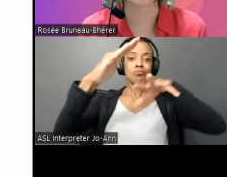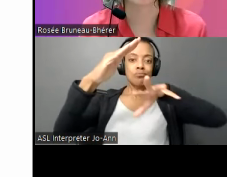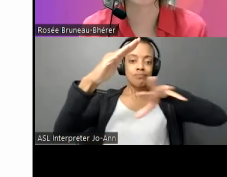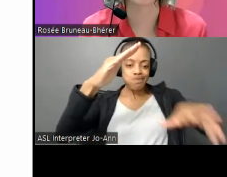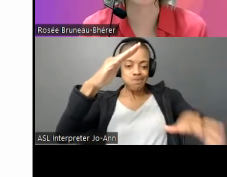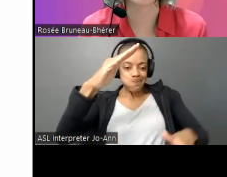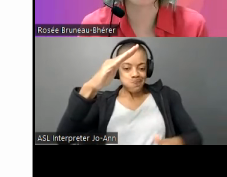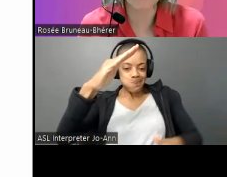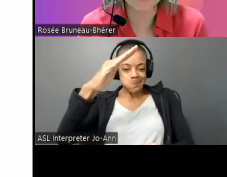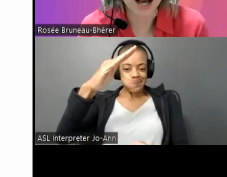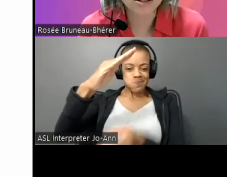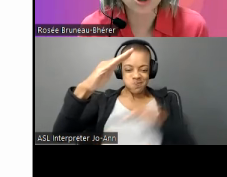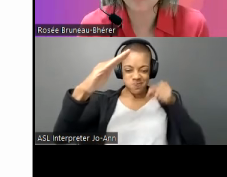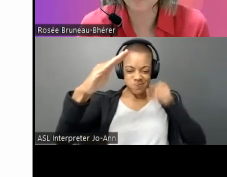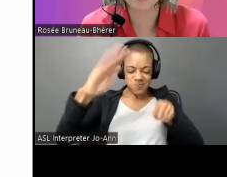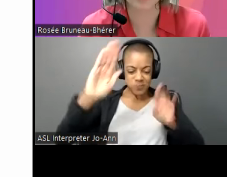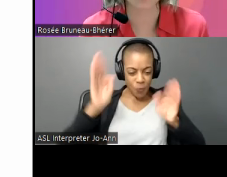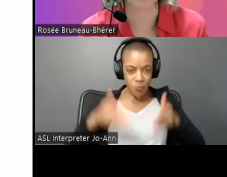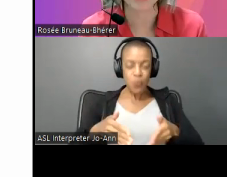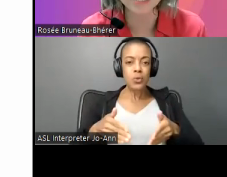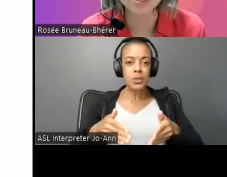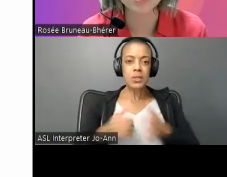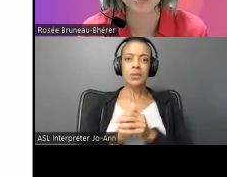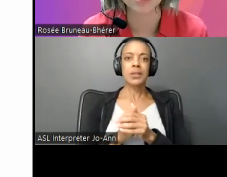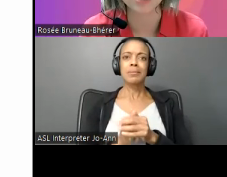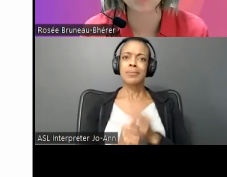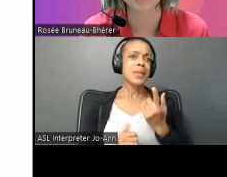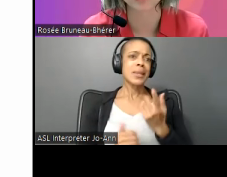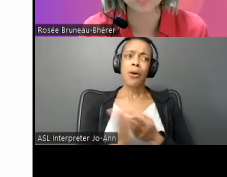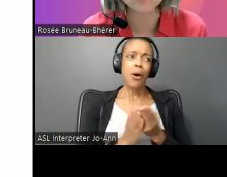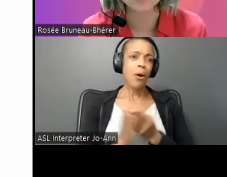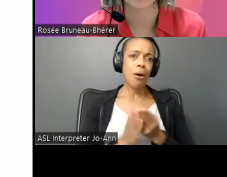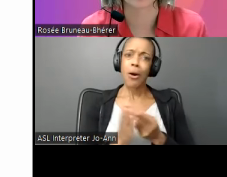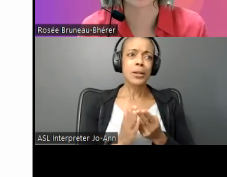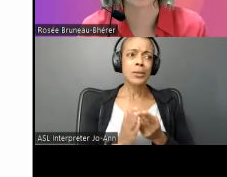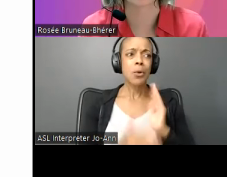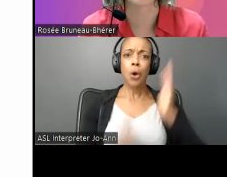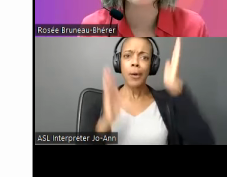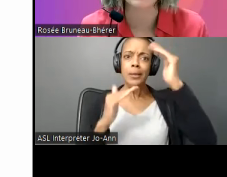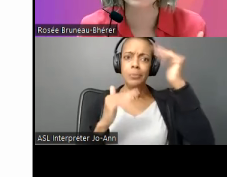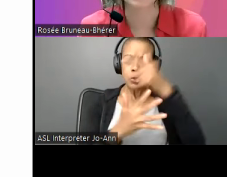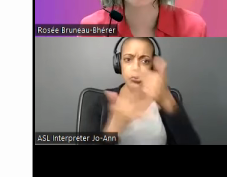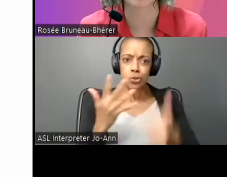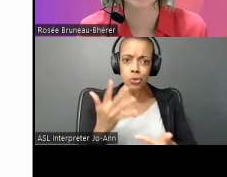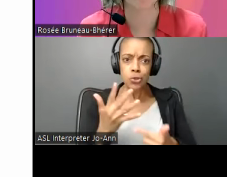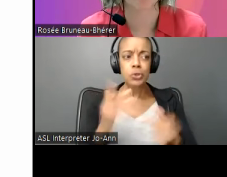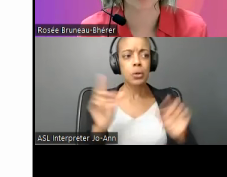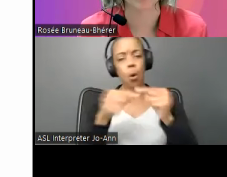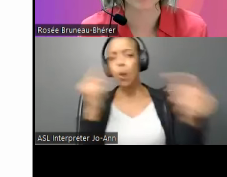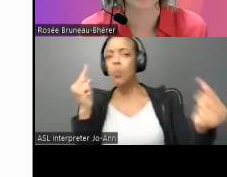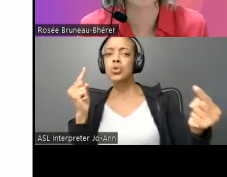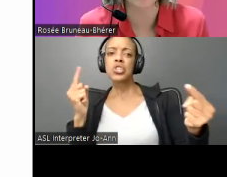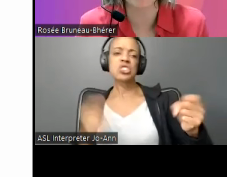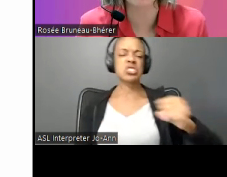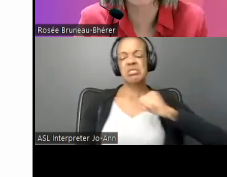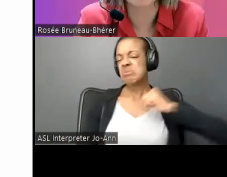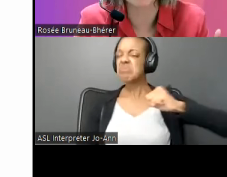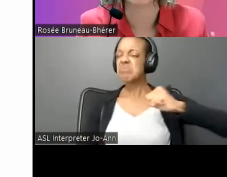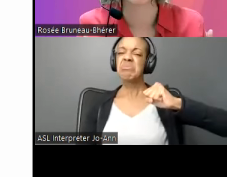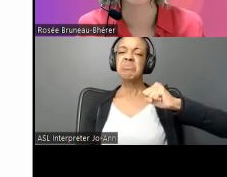realistic with our expectations towards him, and that opposition, defiance, all of these,